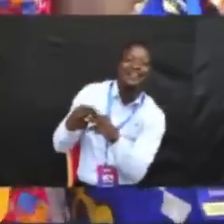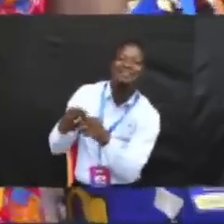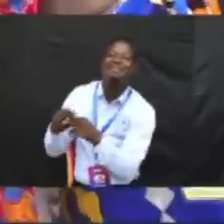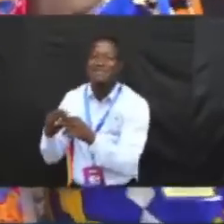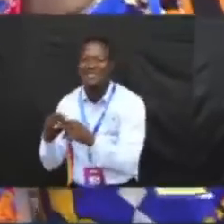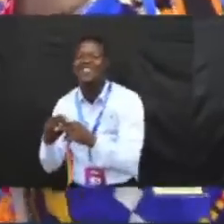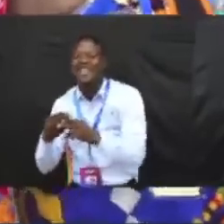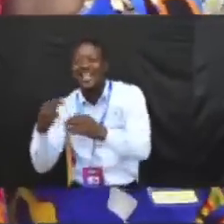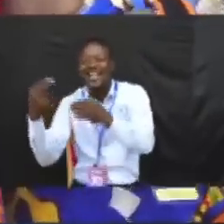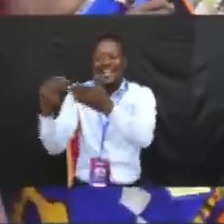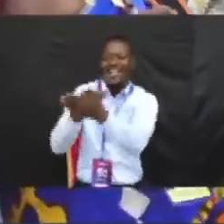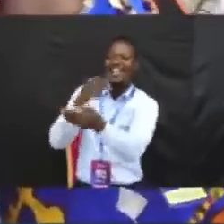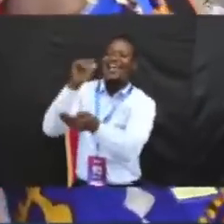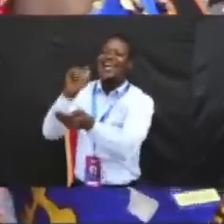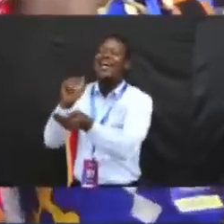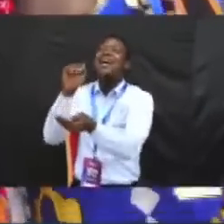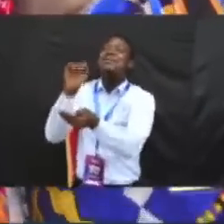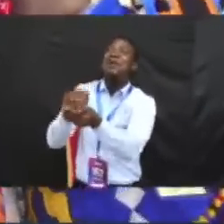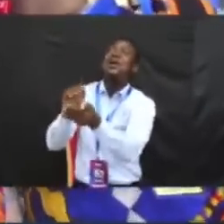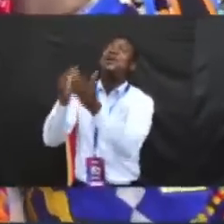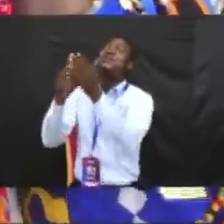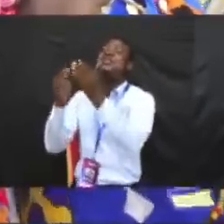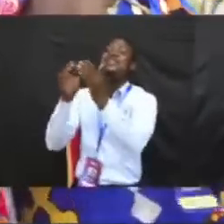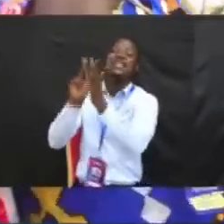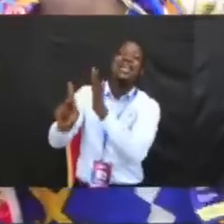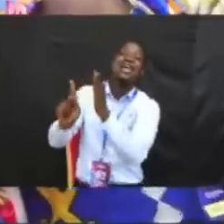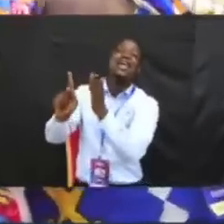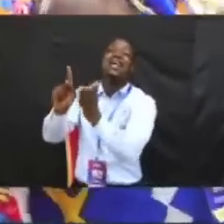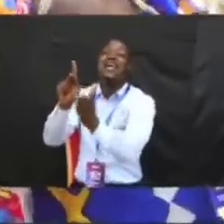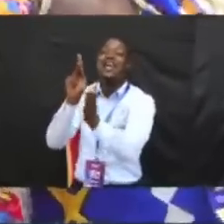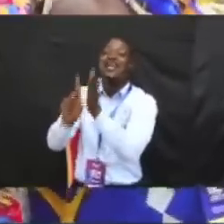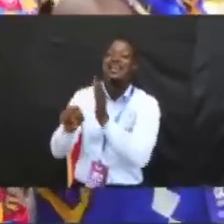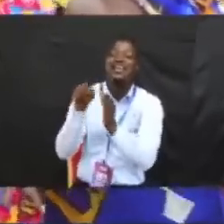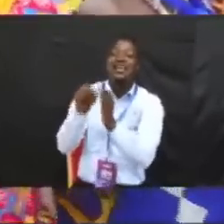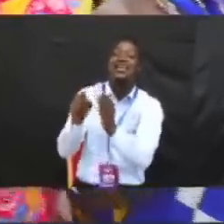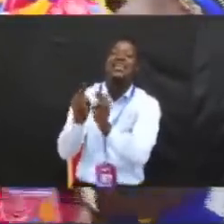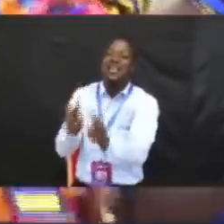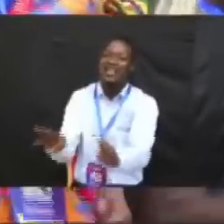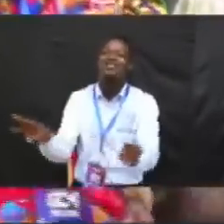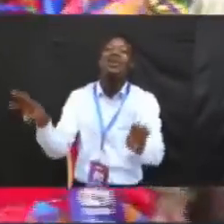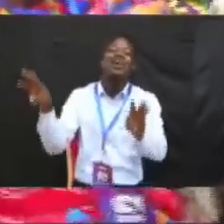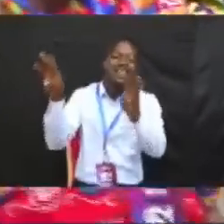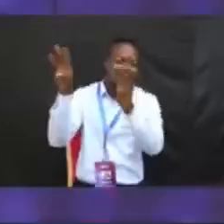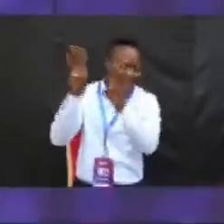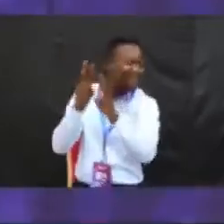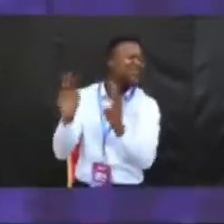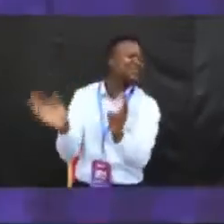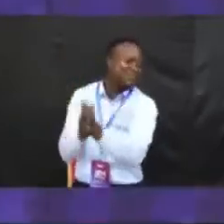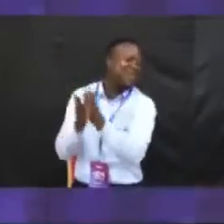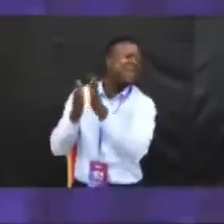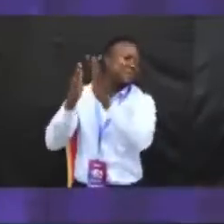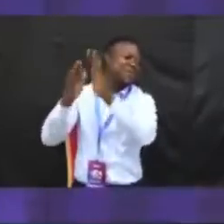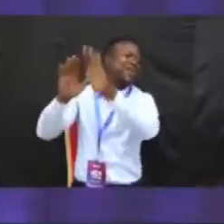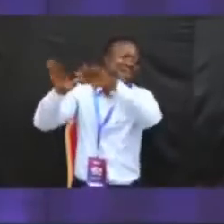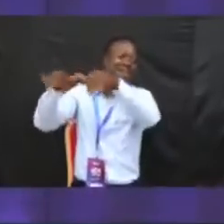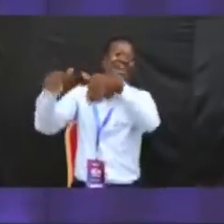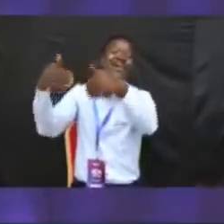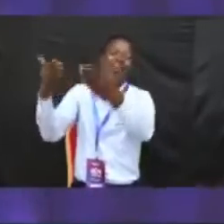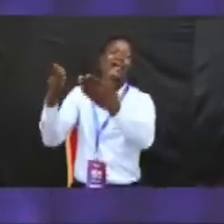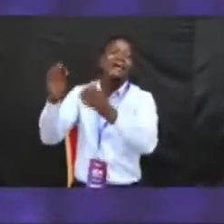The lamb of God. The lamb of God was made. He is worthy. He's worthy to be